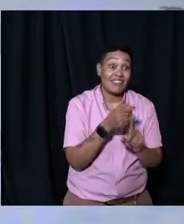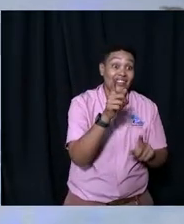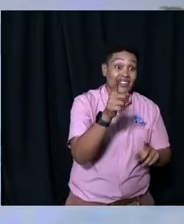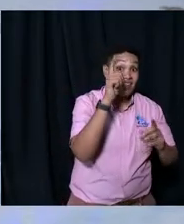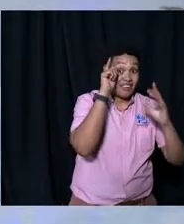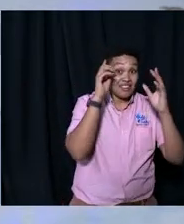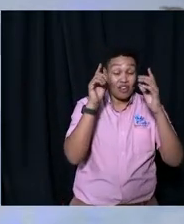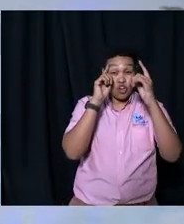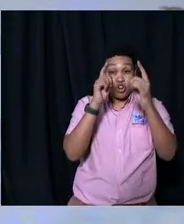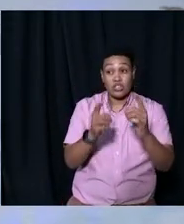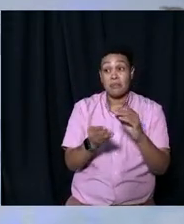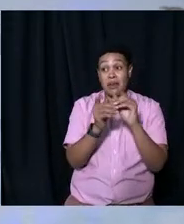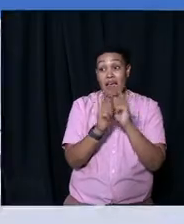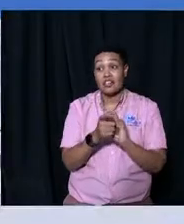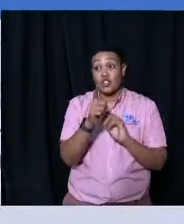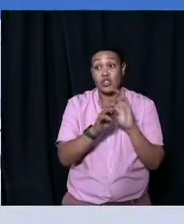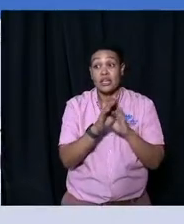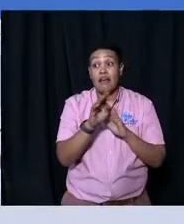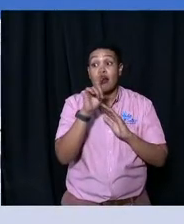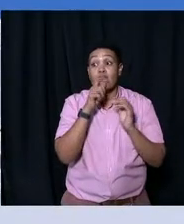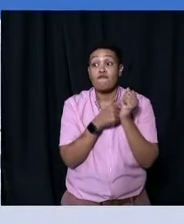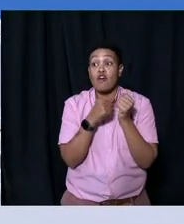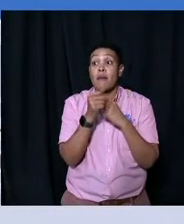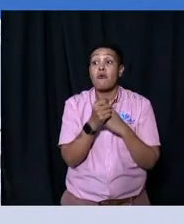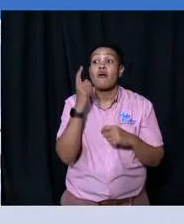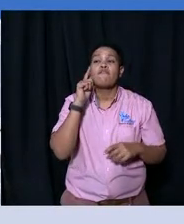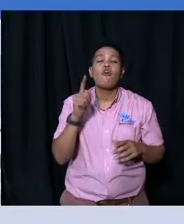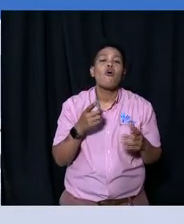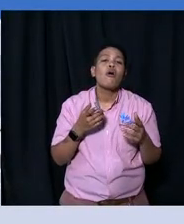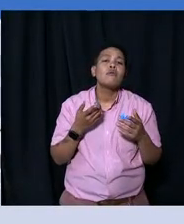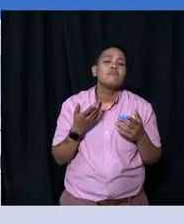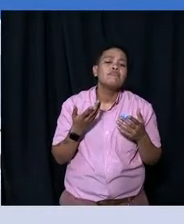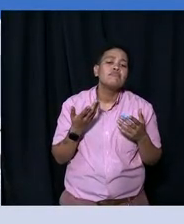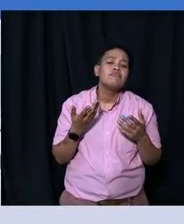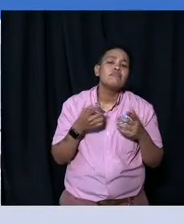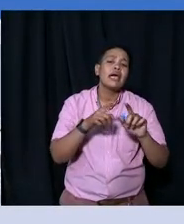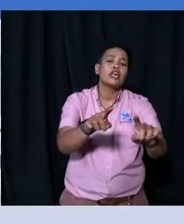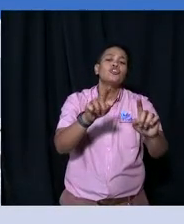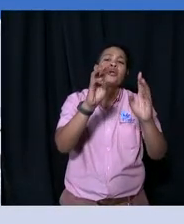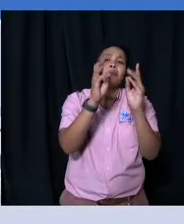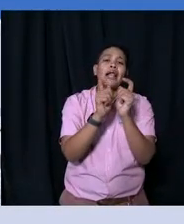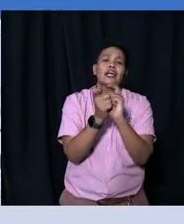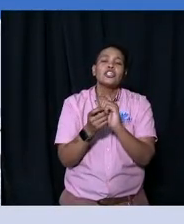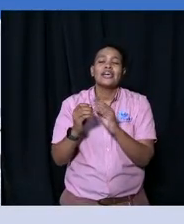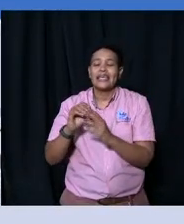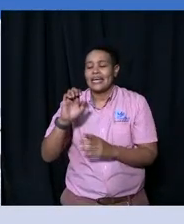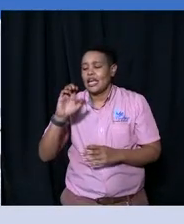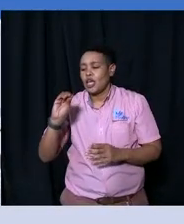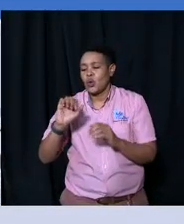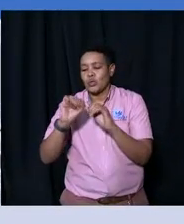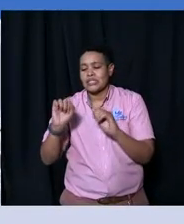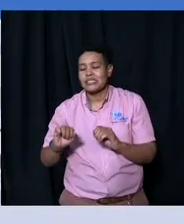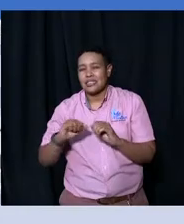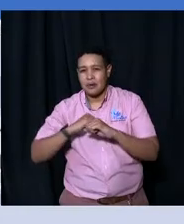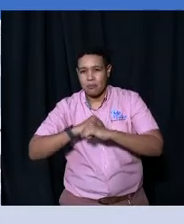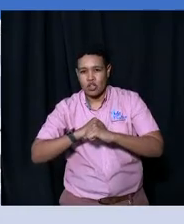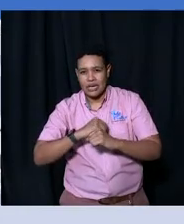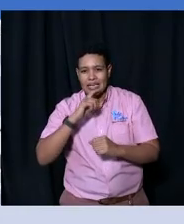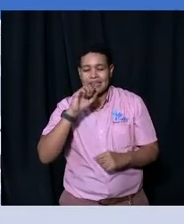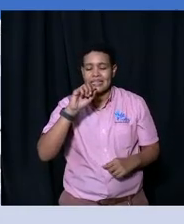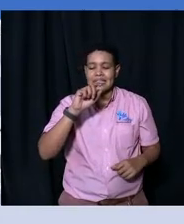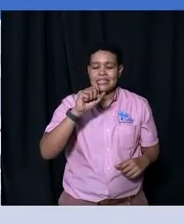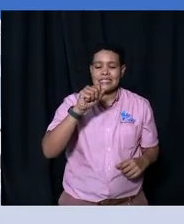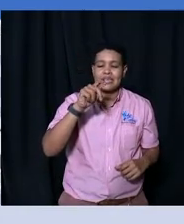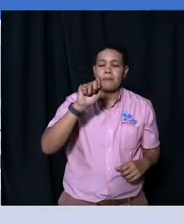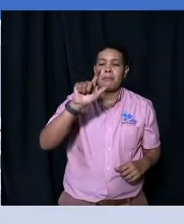on adaptation would be develop a framework for mainstreaming climate change into ecosystem protection, spatial planning,